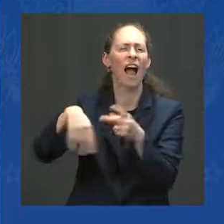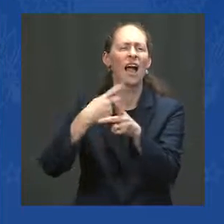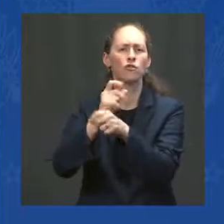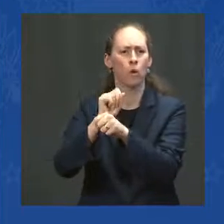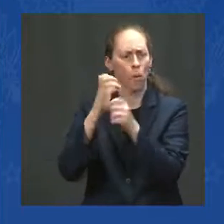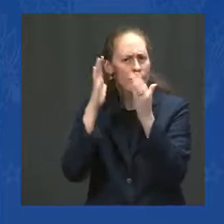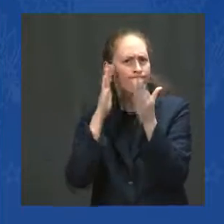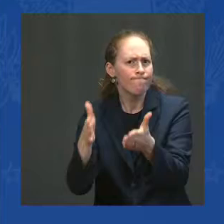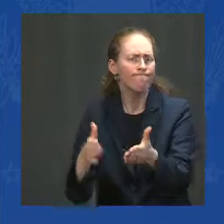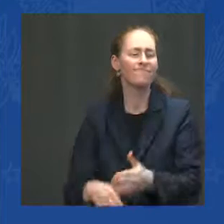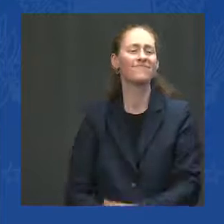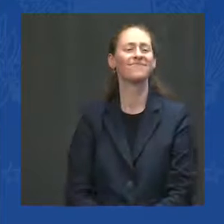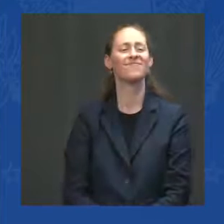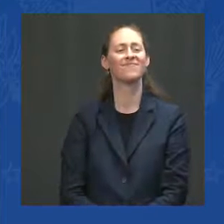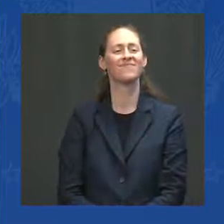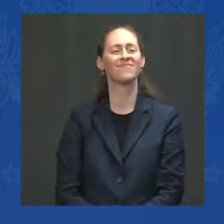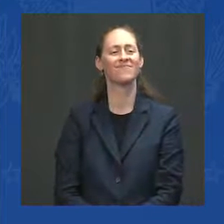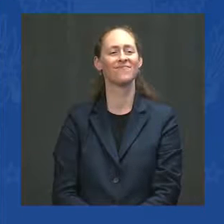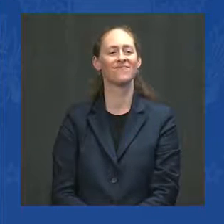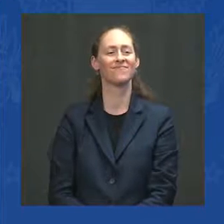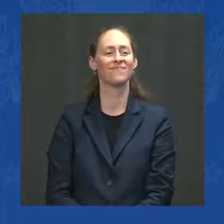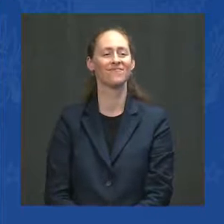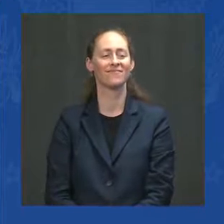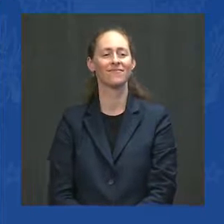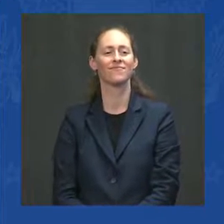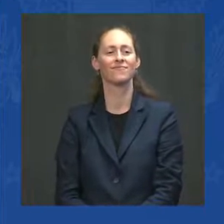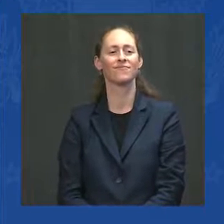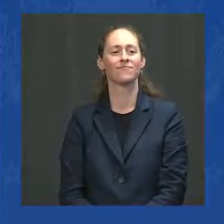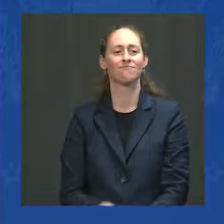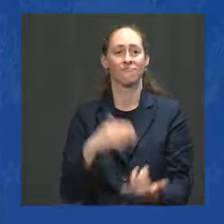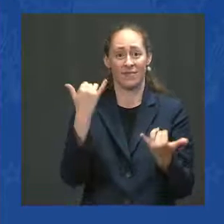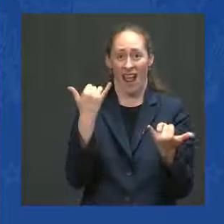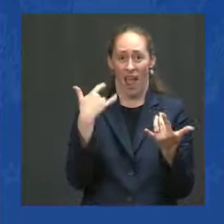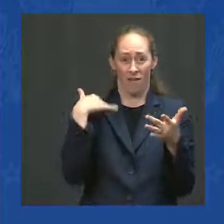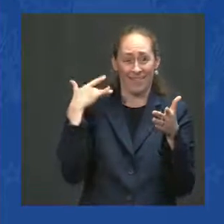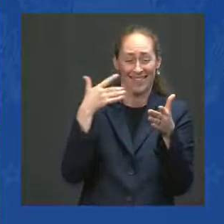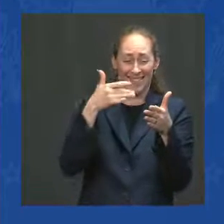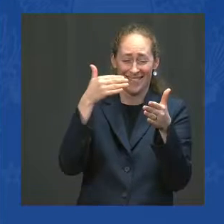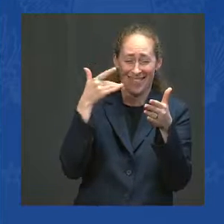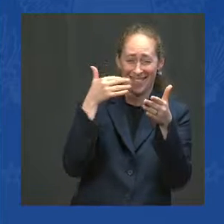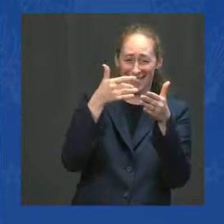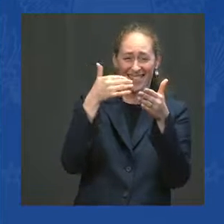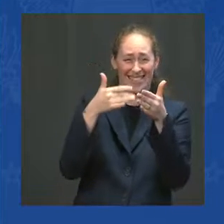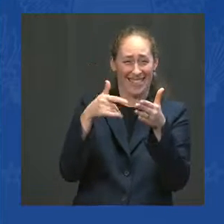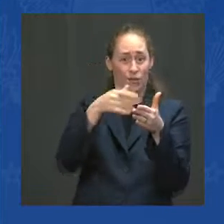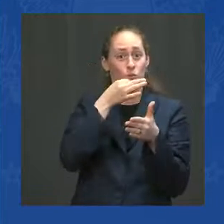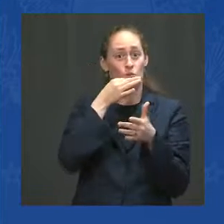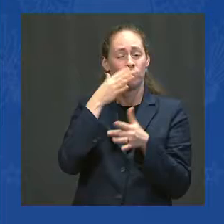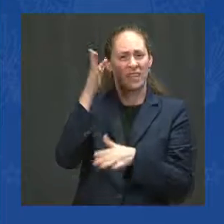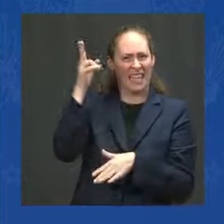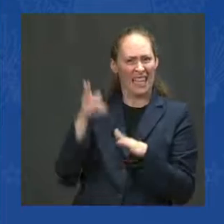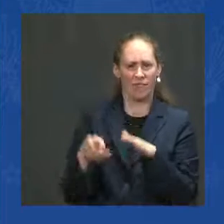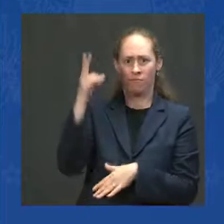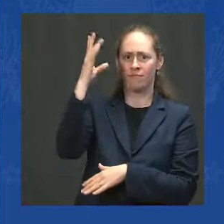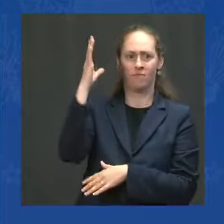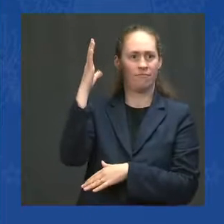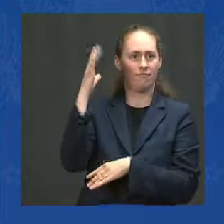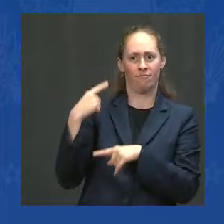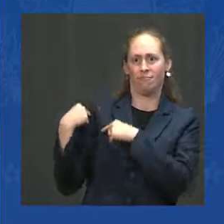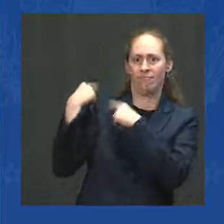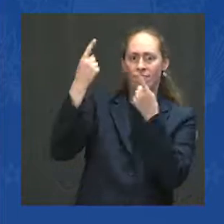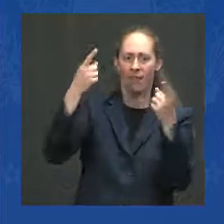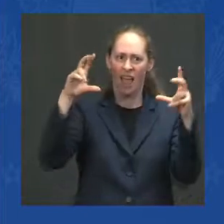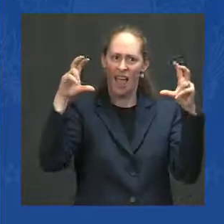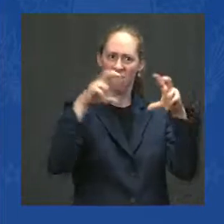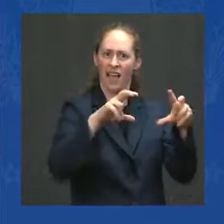making a once-in-a-generation investment in our nation's infrastructure. Today,